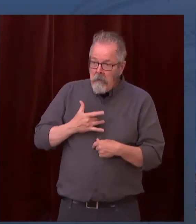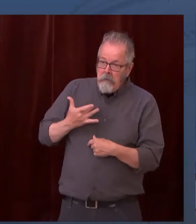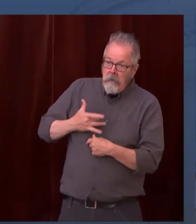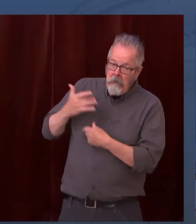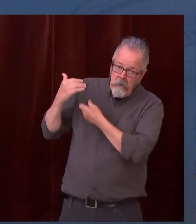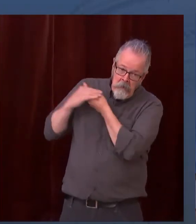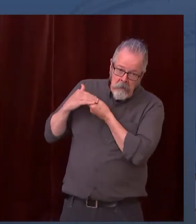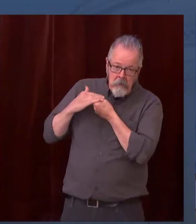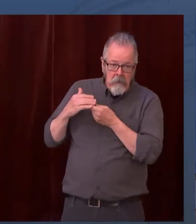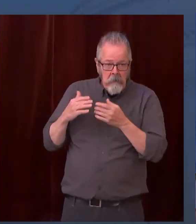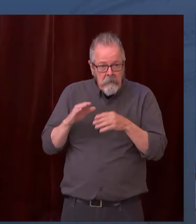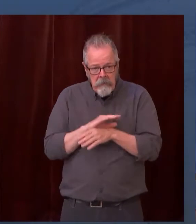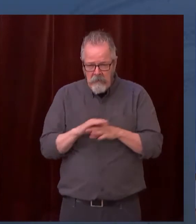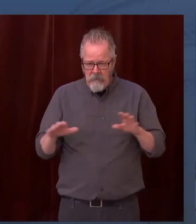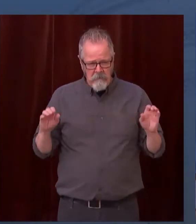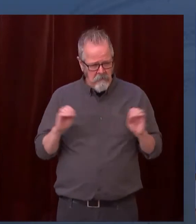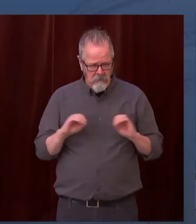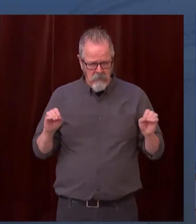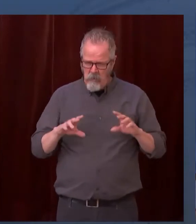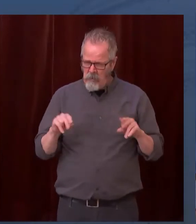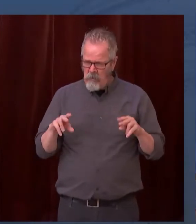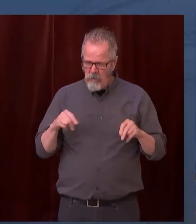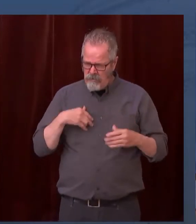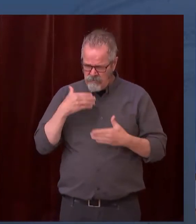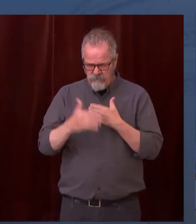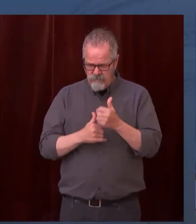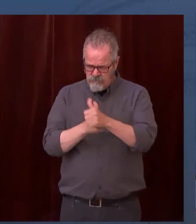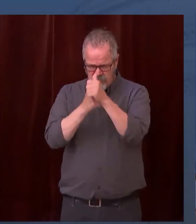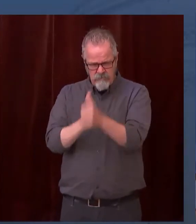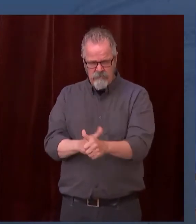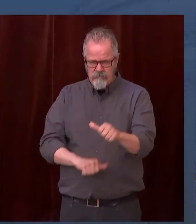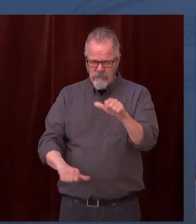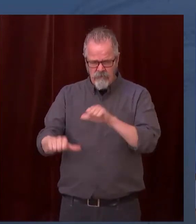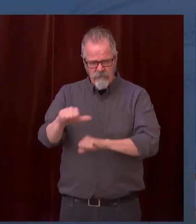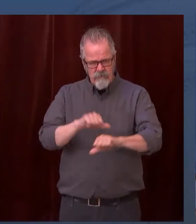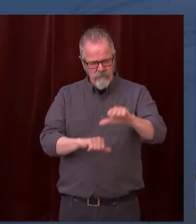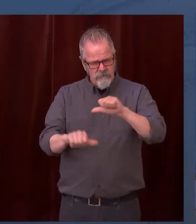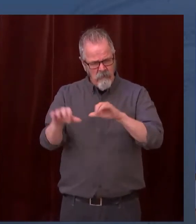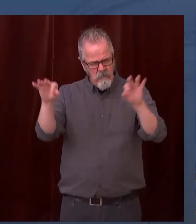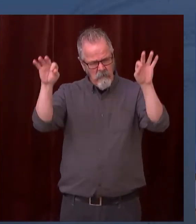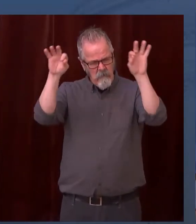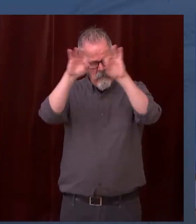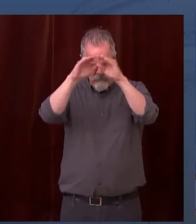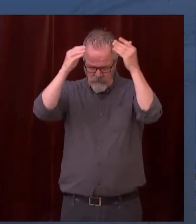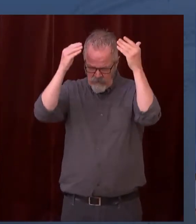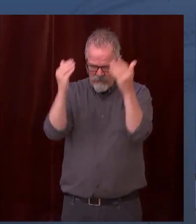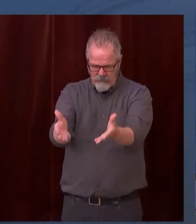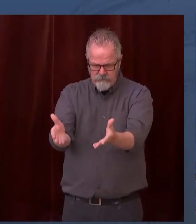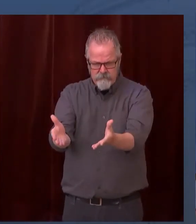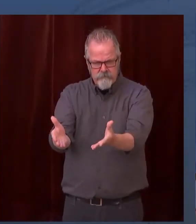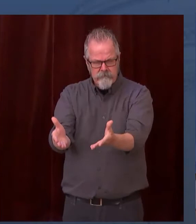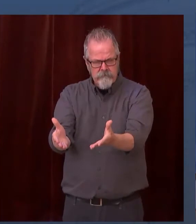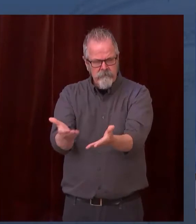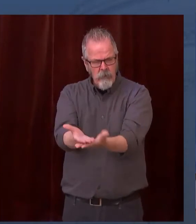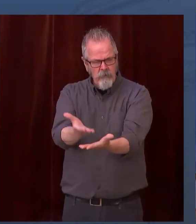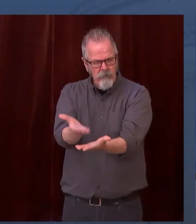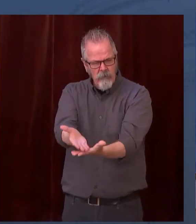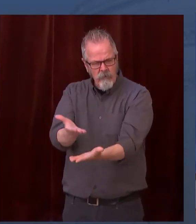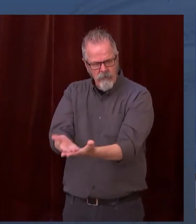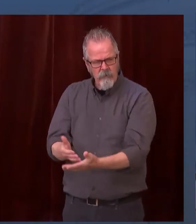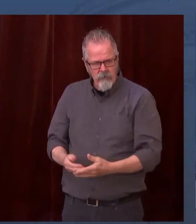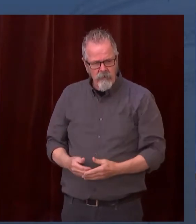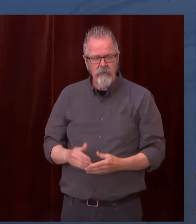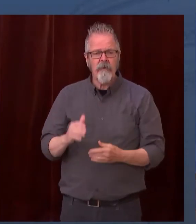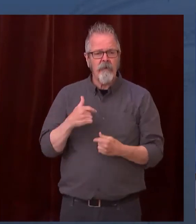science, and you got to follow the science. And what the science have led us to believe that we've had considerable success to